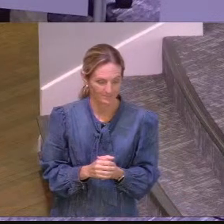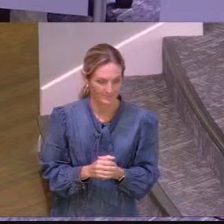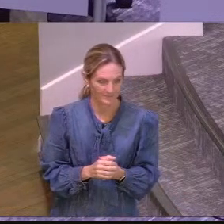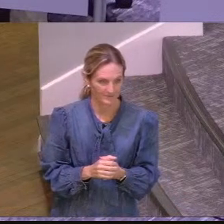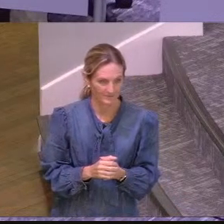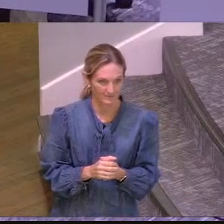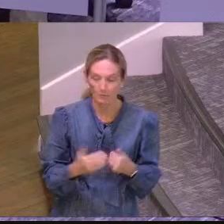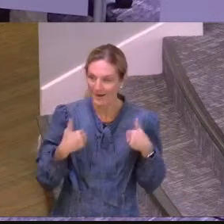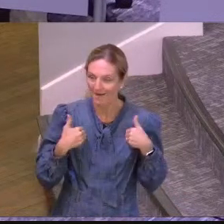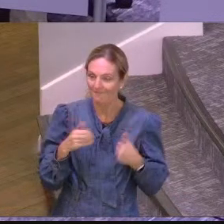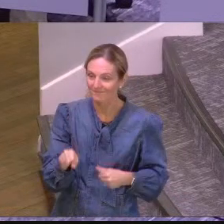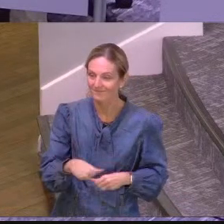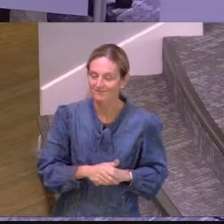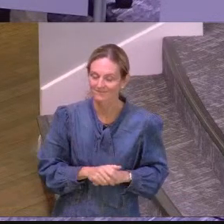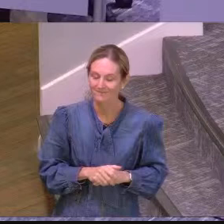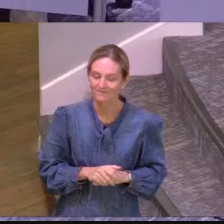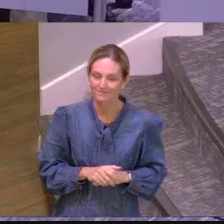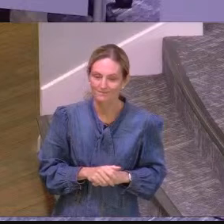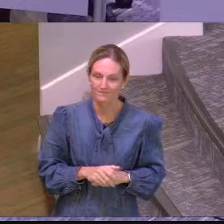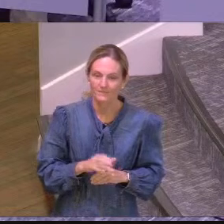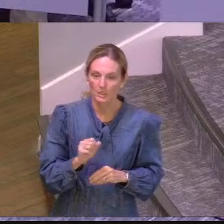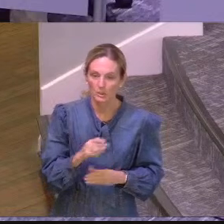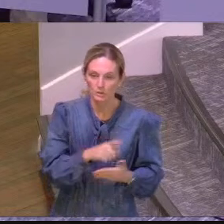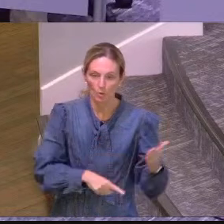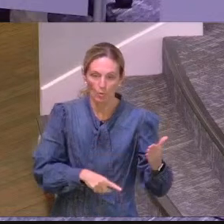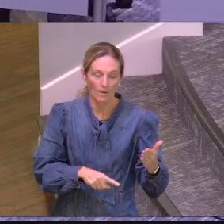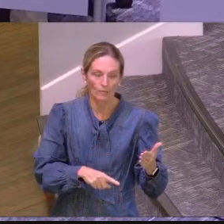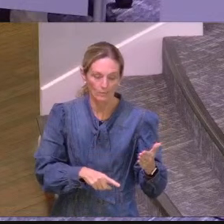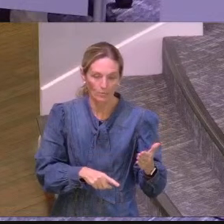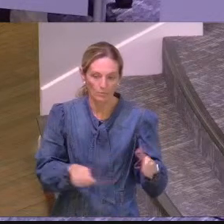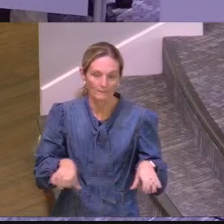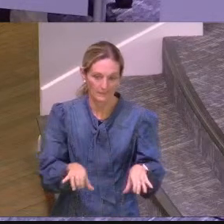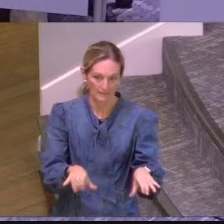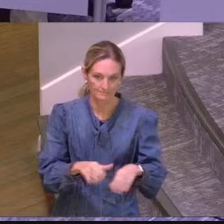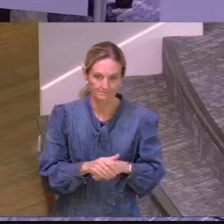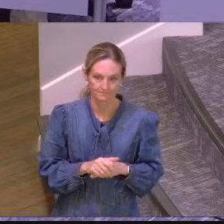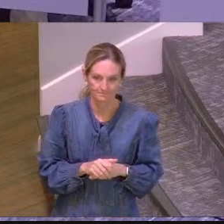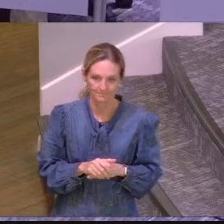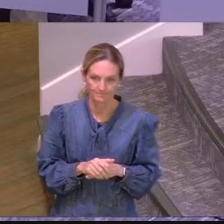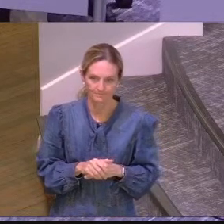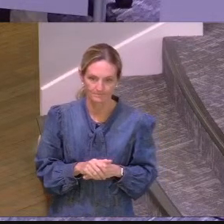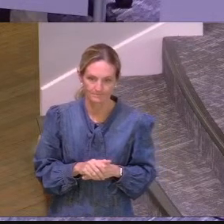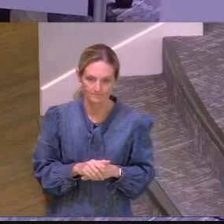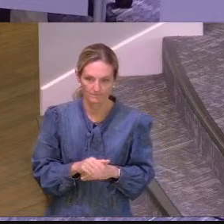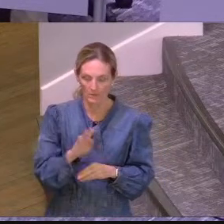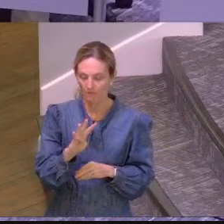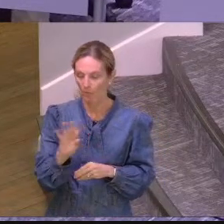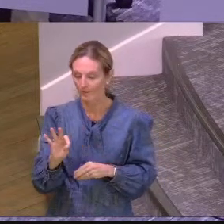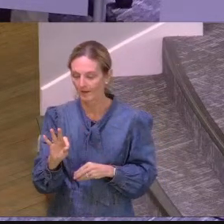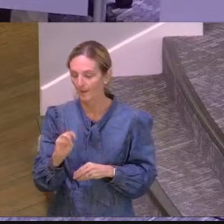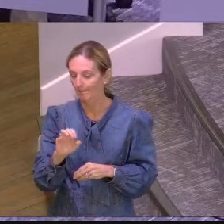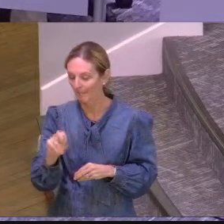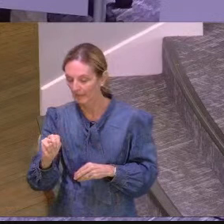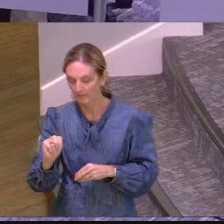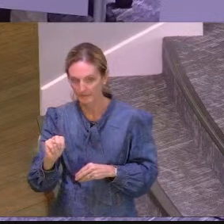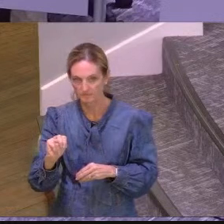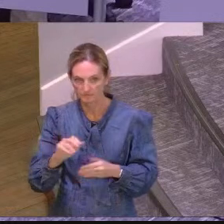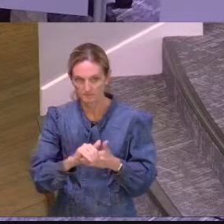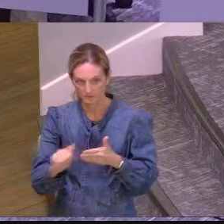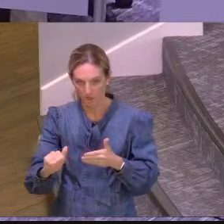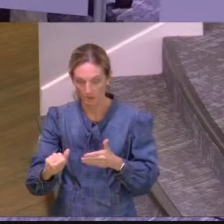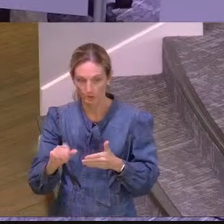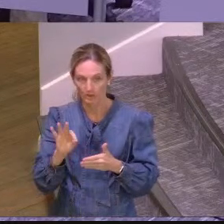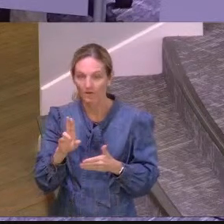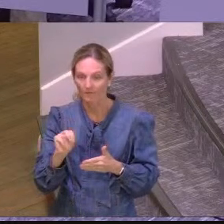We have. So what we've looked at with the $49 million fund balance,